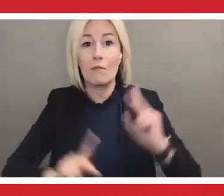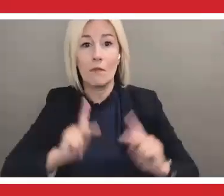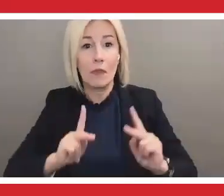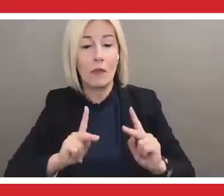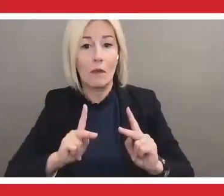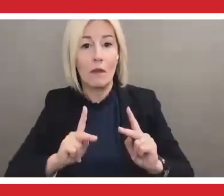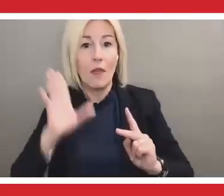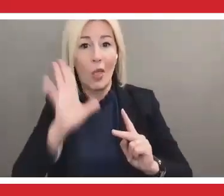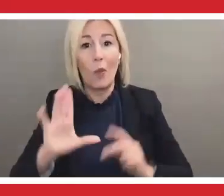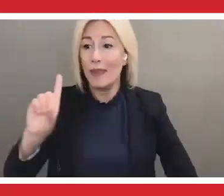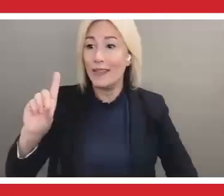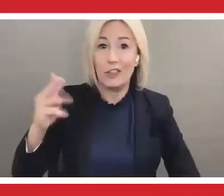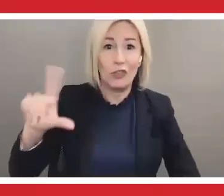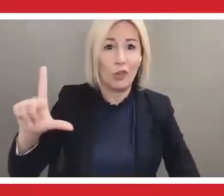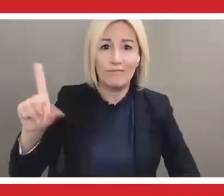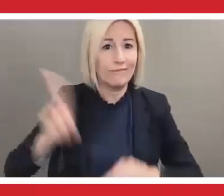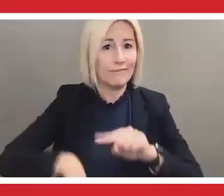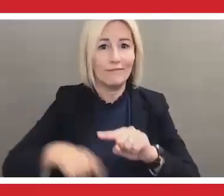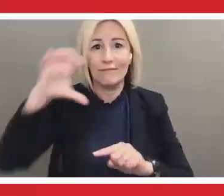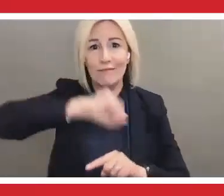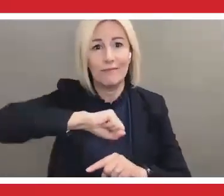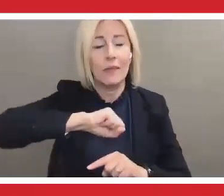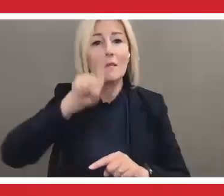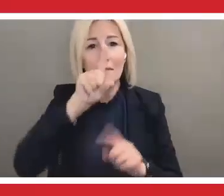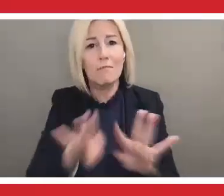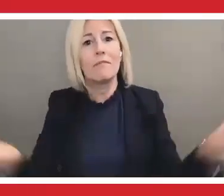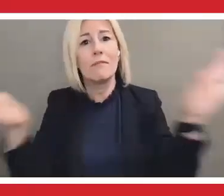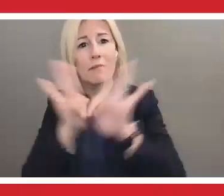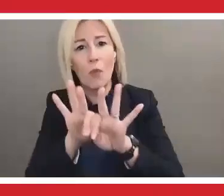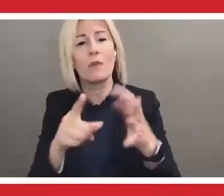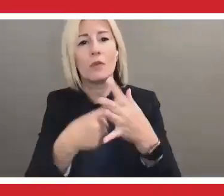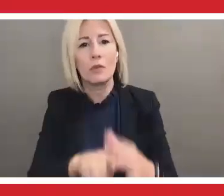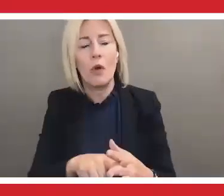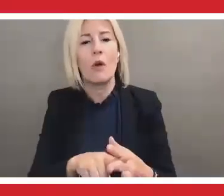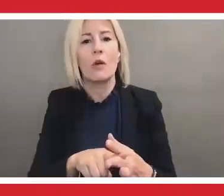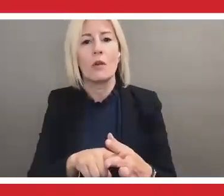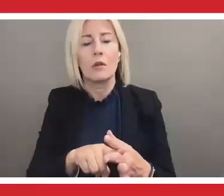digital. It's really important to start thinking on